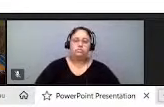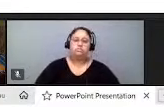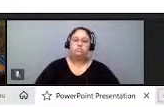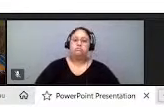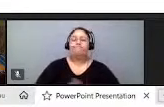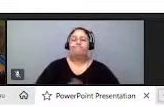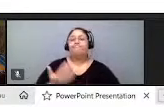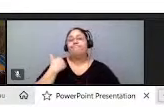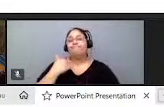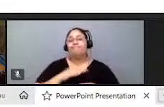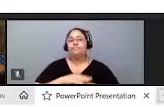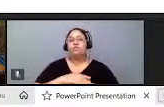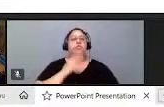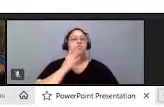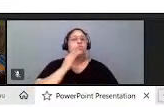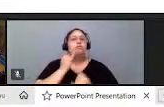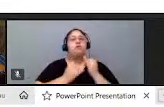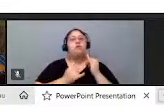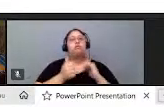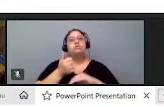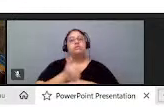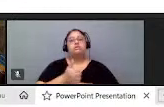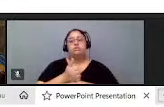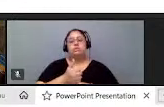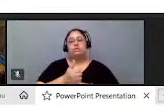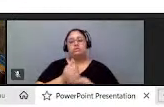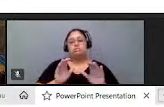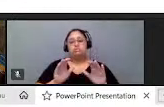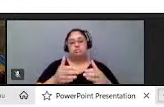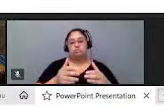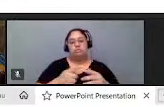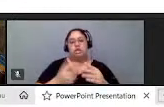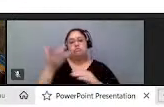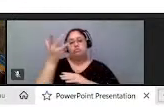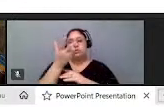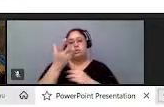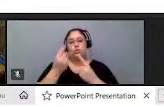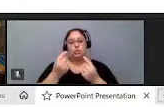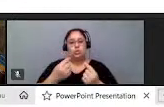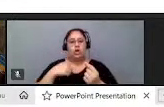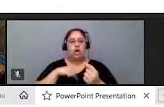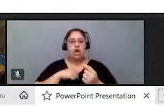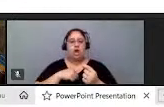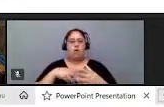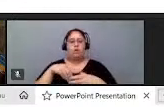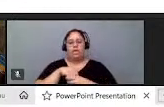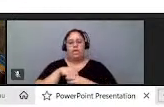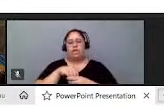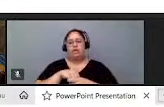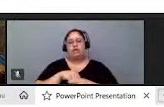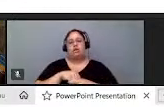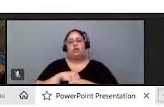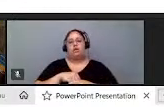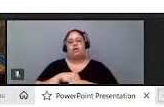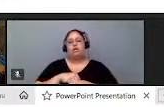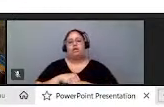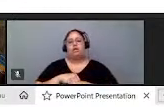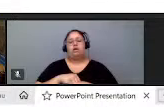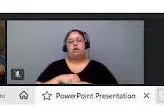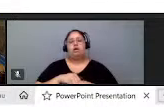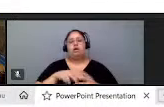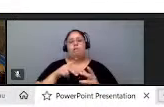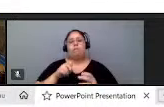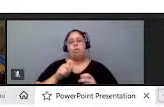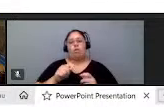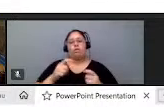time when the last sitting and the presentation was done our integrated port management system was live we went